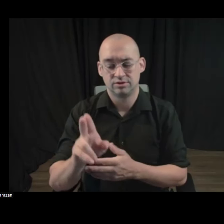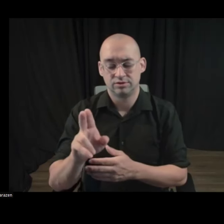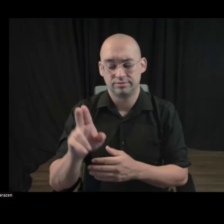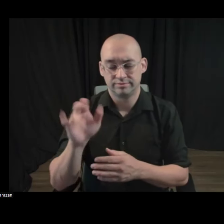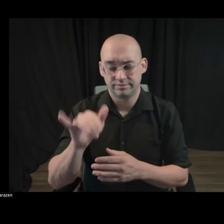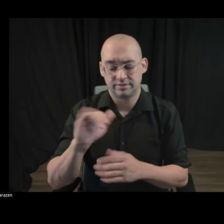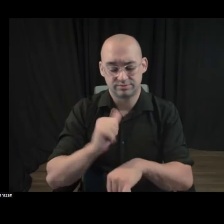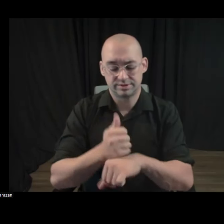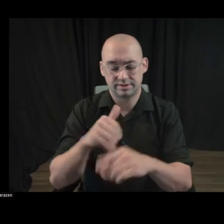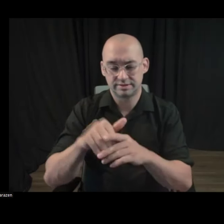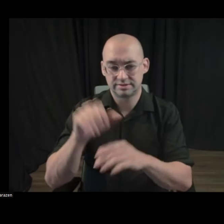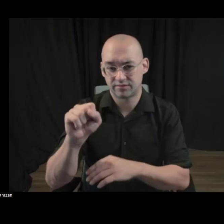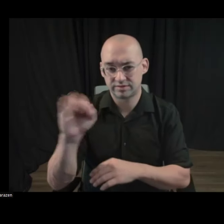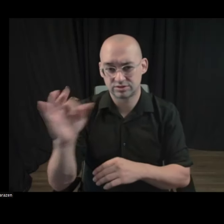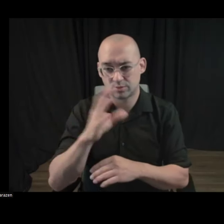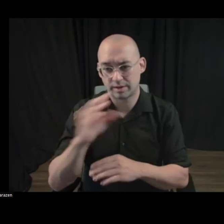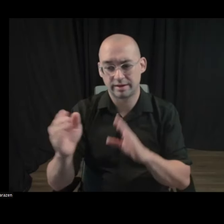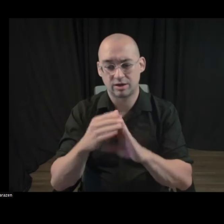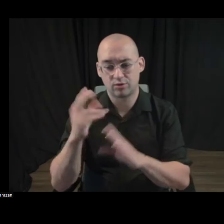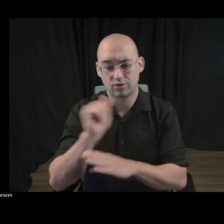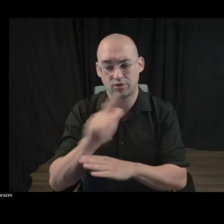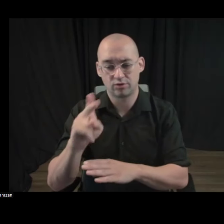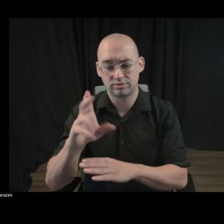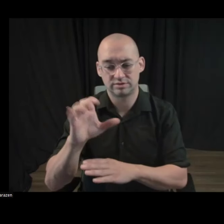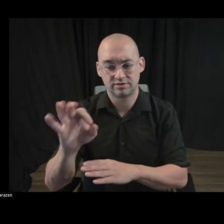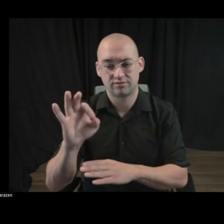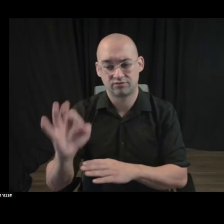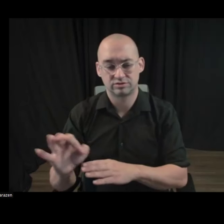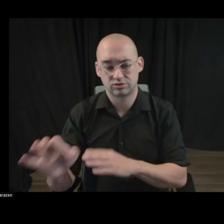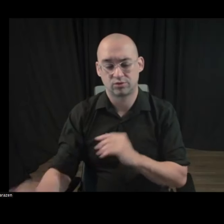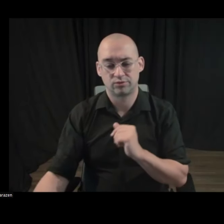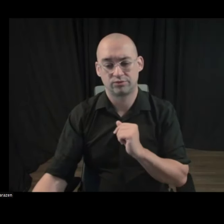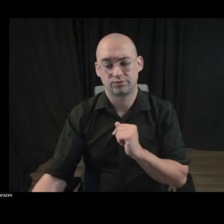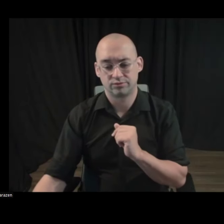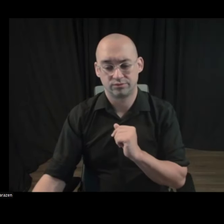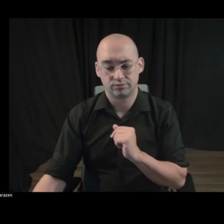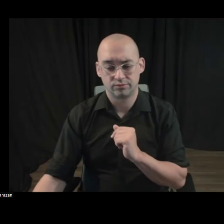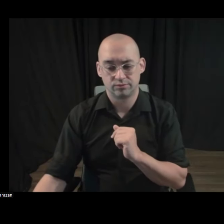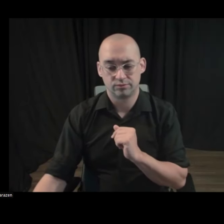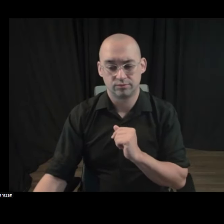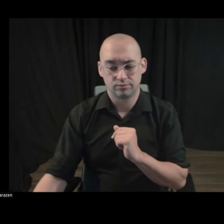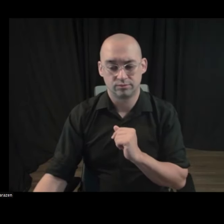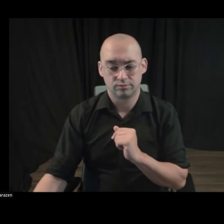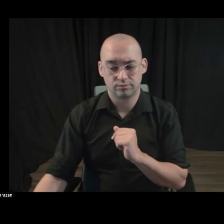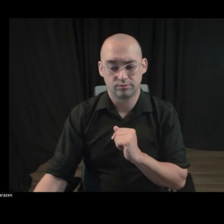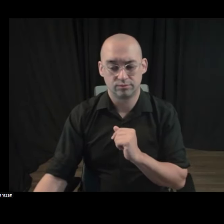at the town hall with UCSF Fresno. So or we had a representative from UCSF Fresno, not Dr.